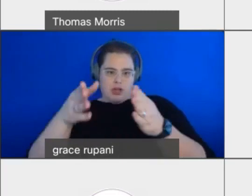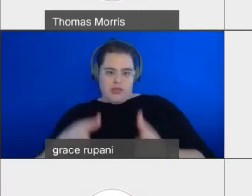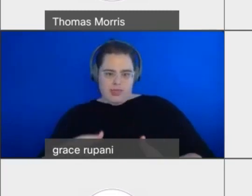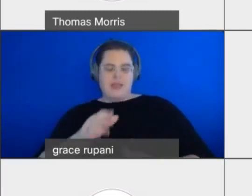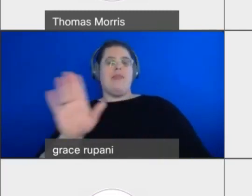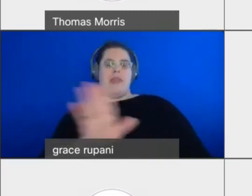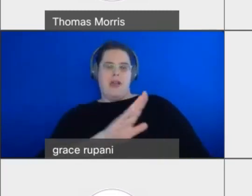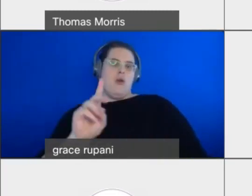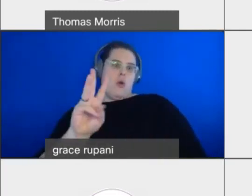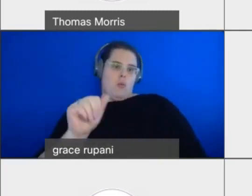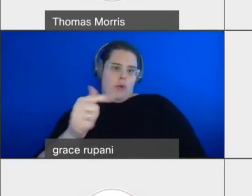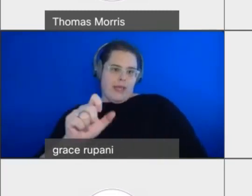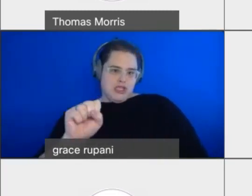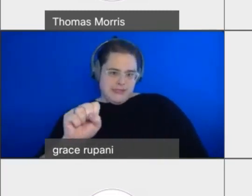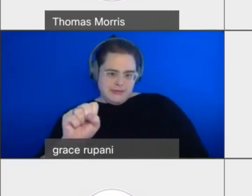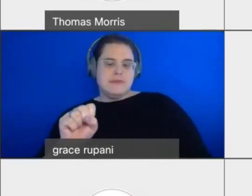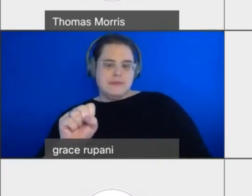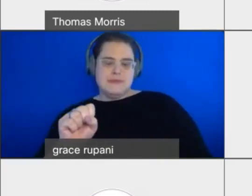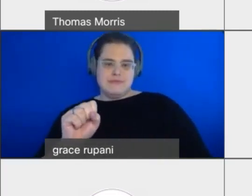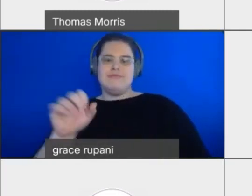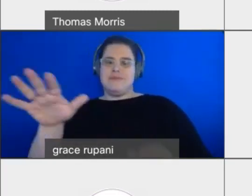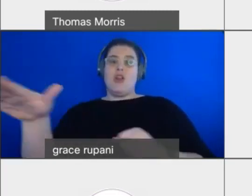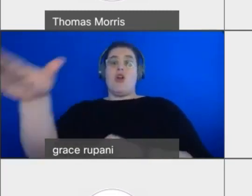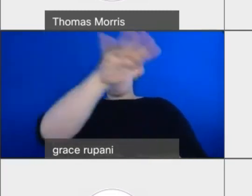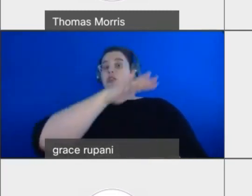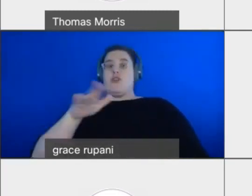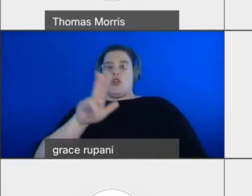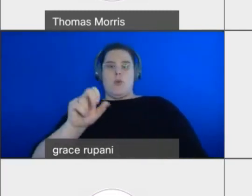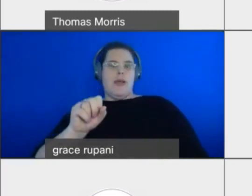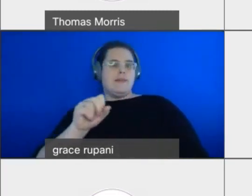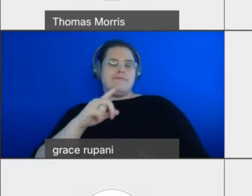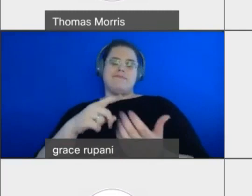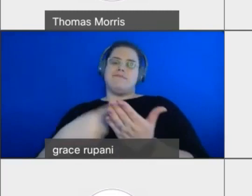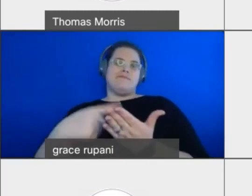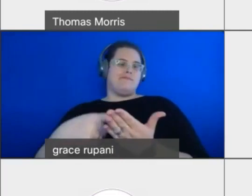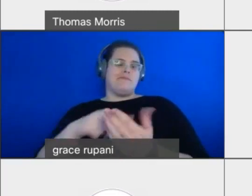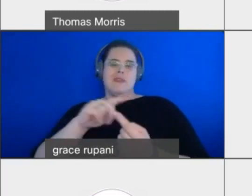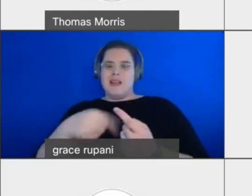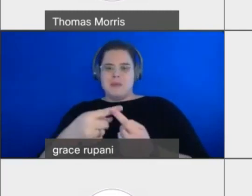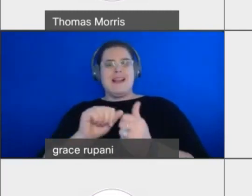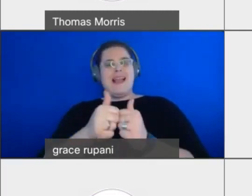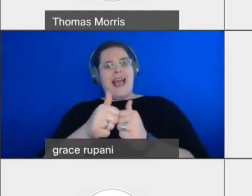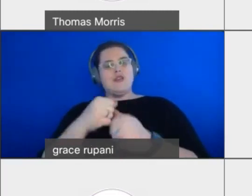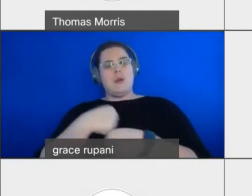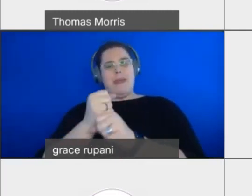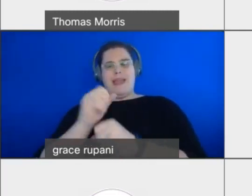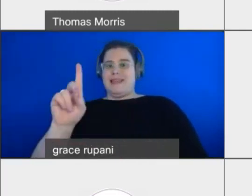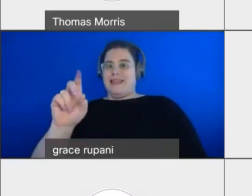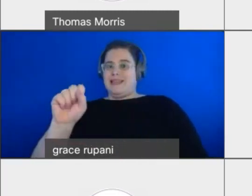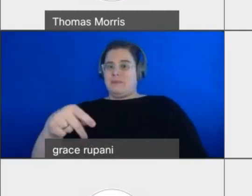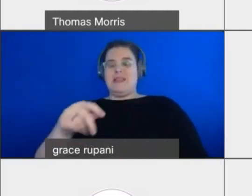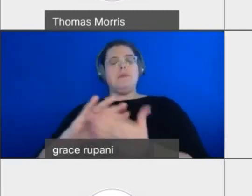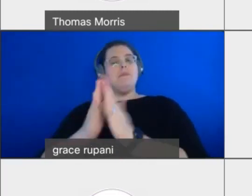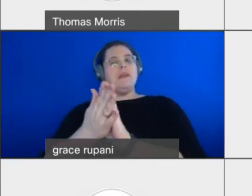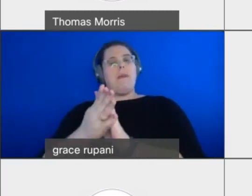Across the country, the issue of the professionalization of direct support professionals is a significant issue that I